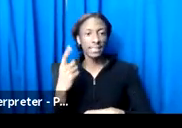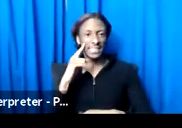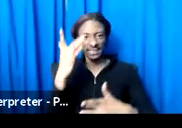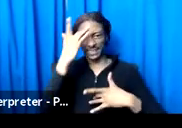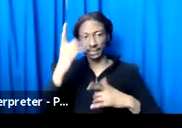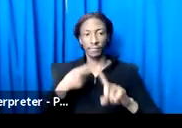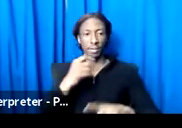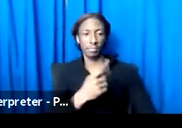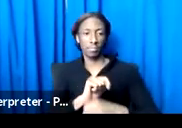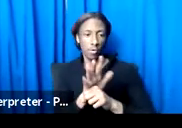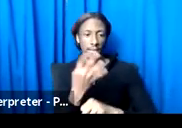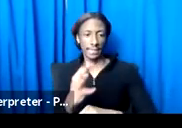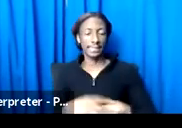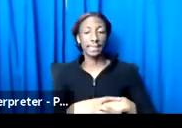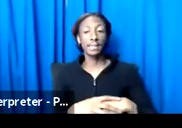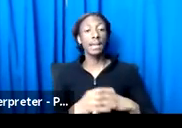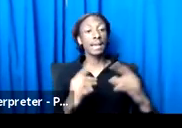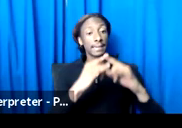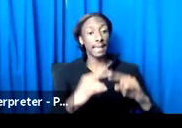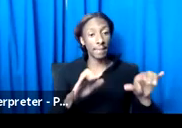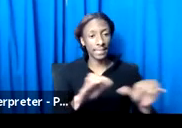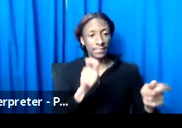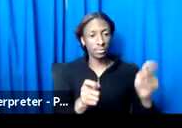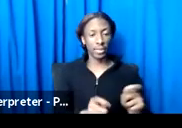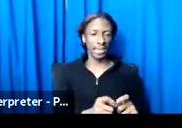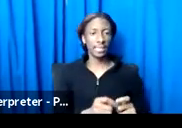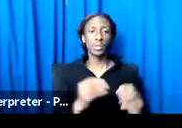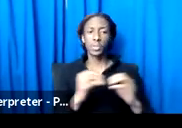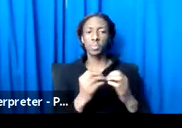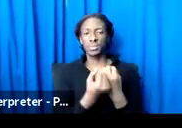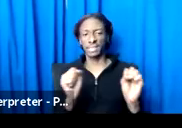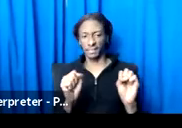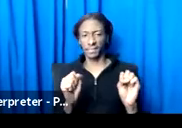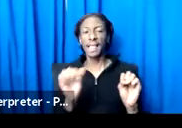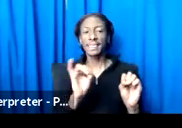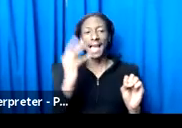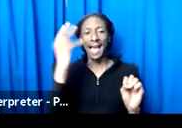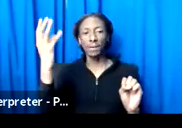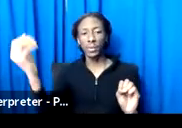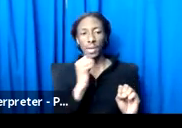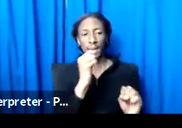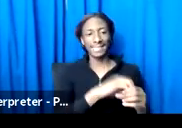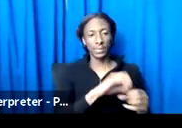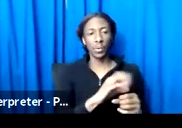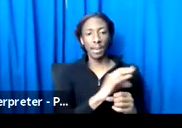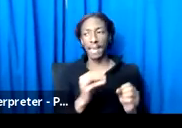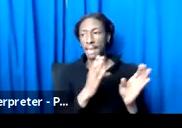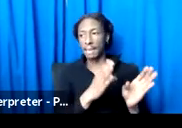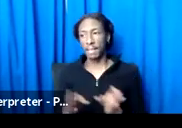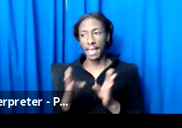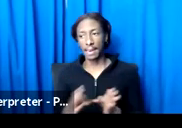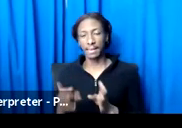Modifying camp activities to choose safer activities, such as outdoor over indoor activities, and planning for an outbreak. Next